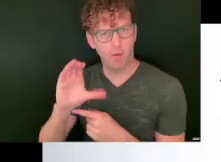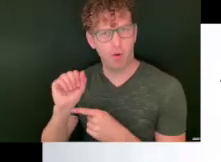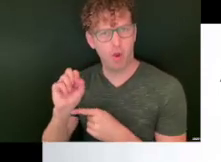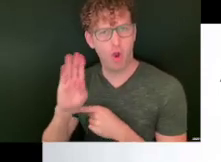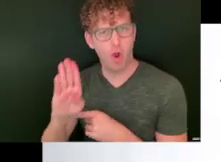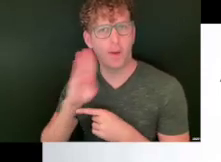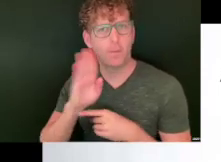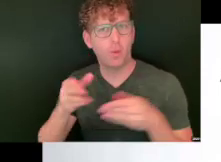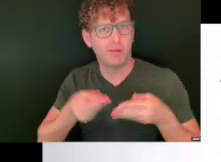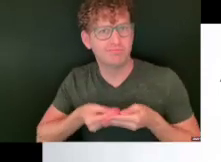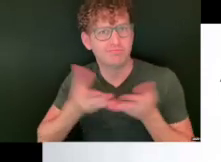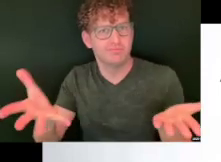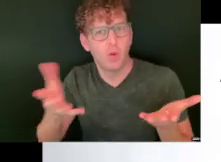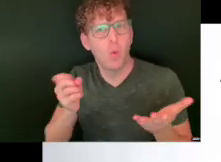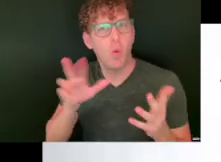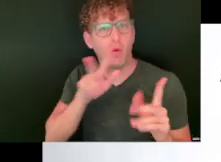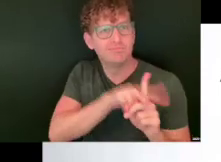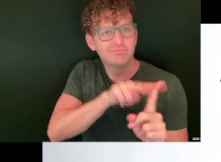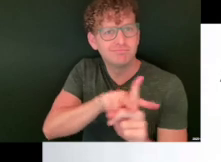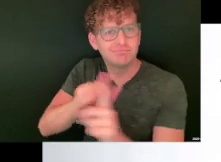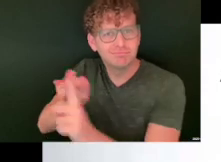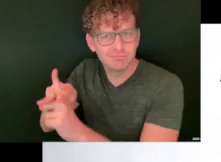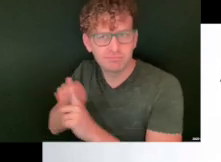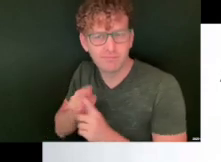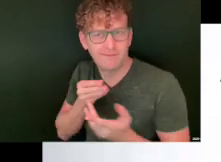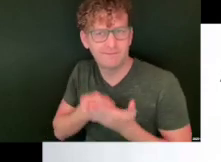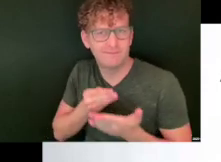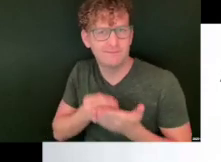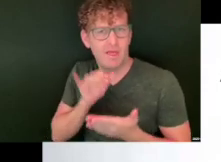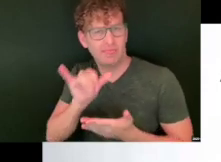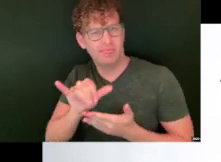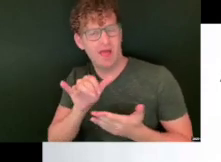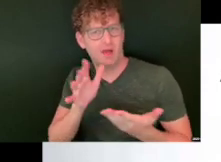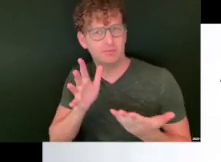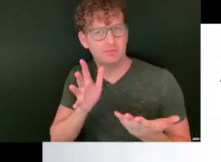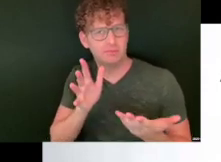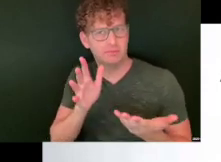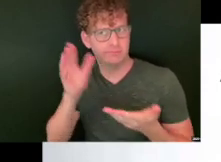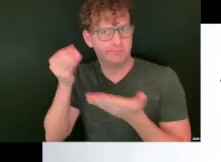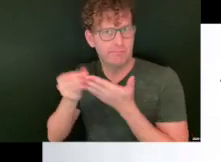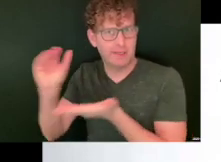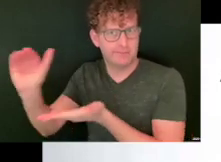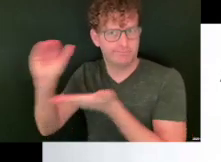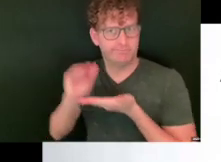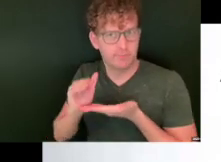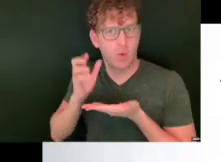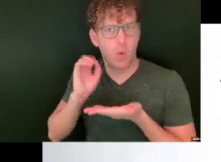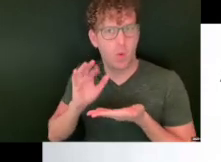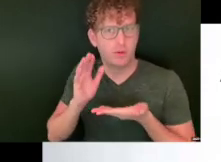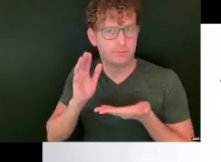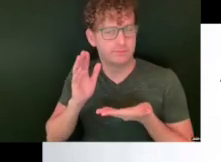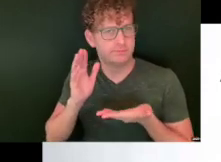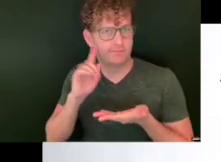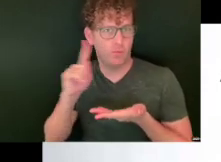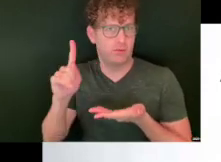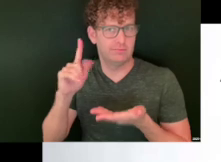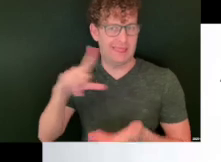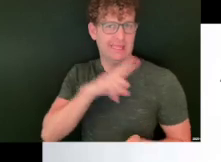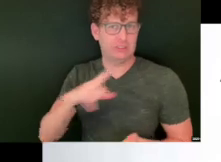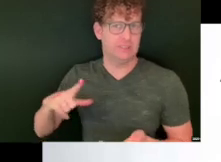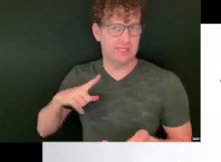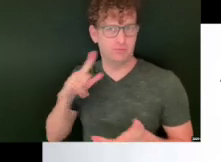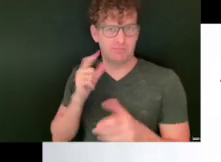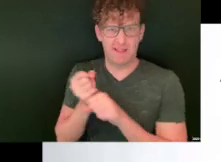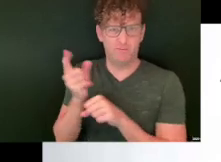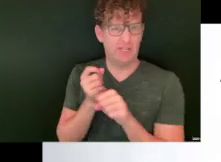for financing assistance because we heard from community members and organizations that people needed a